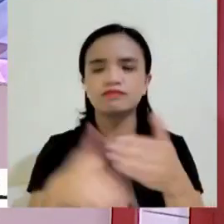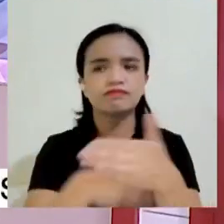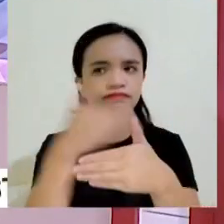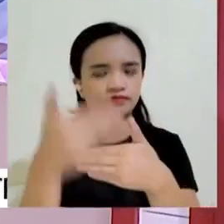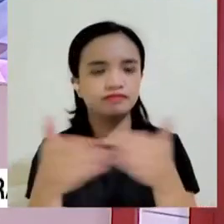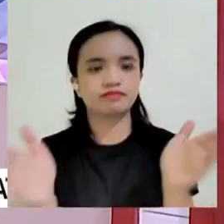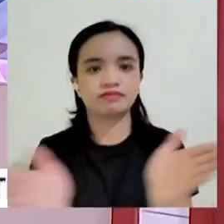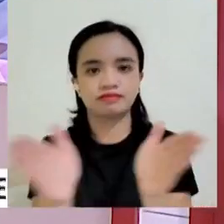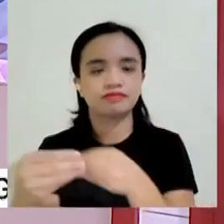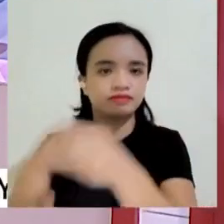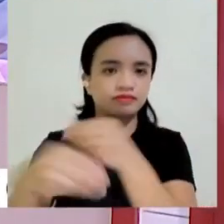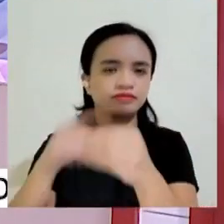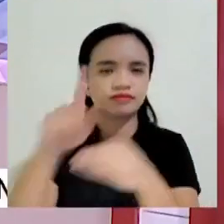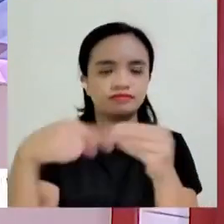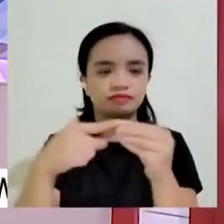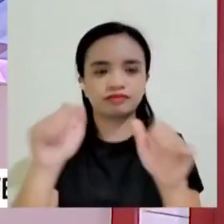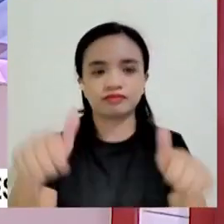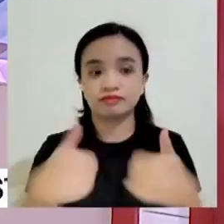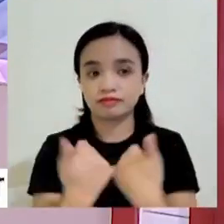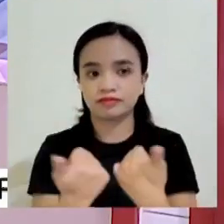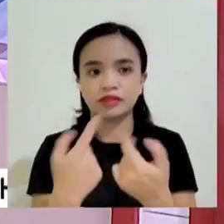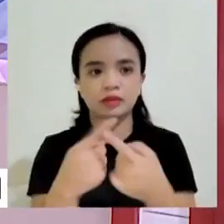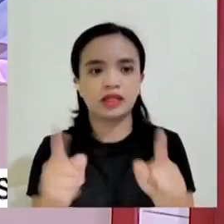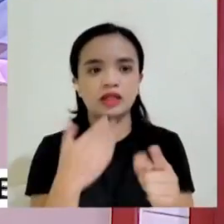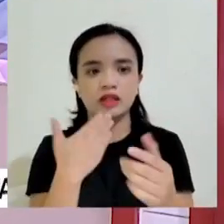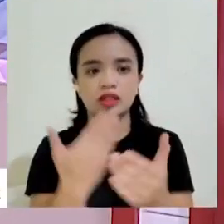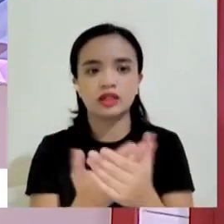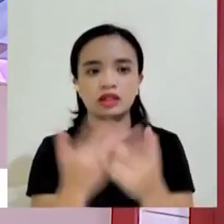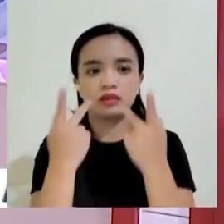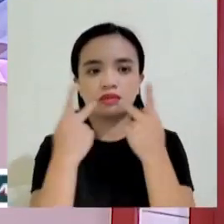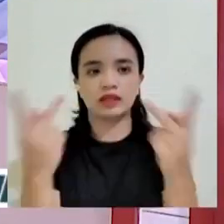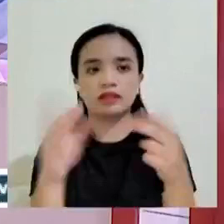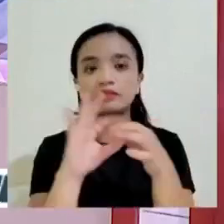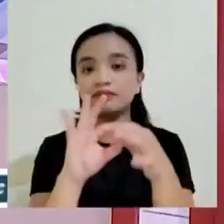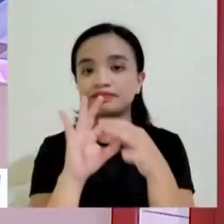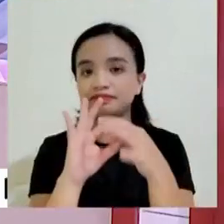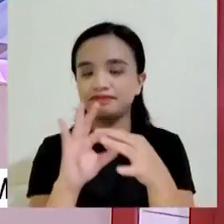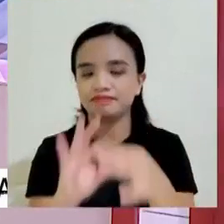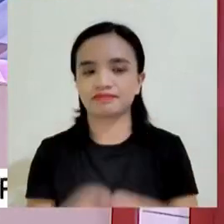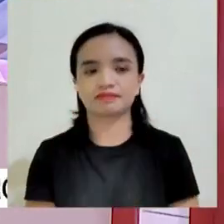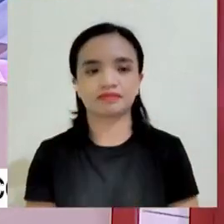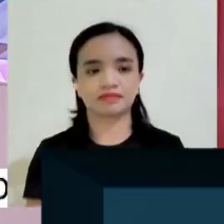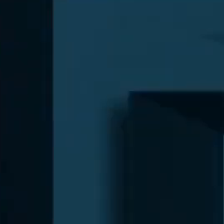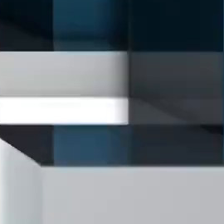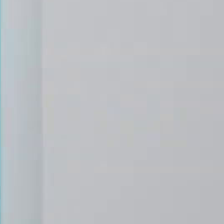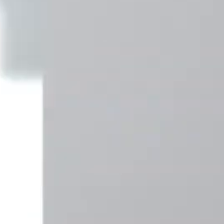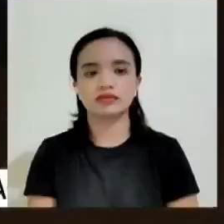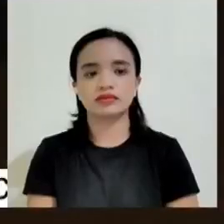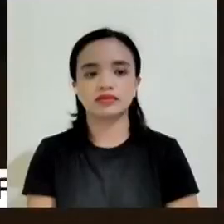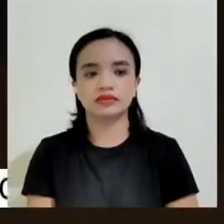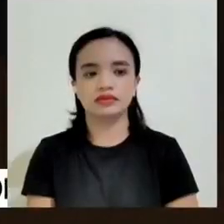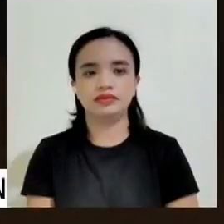challenging yet rewarding world of public relations. Andy Ataguinas tells us more.